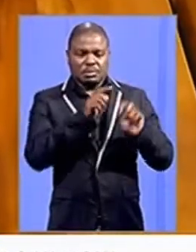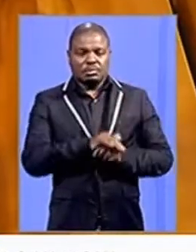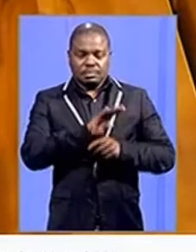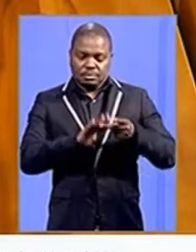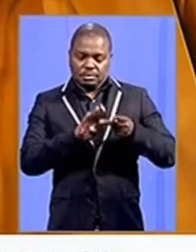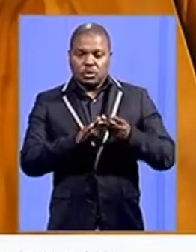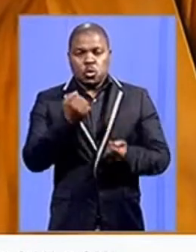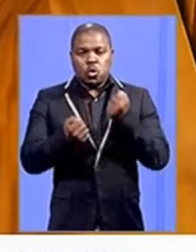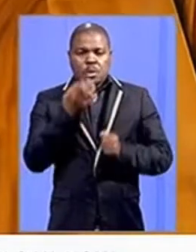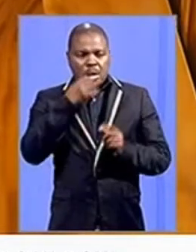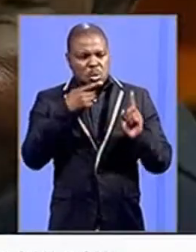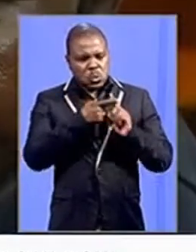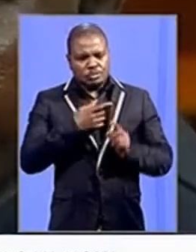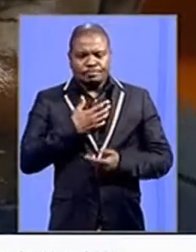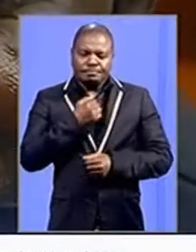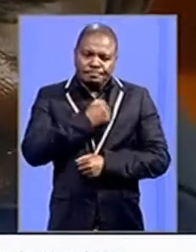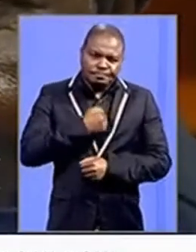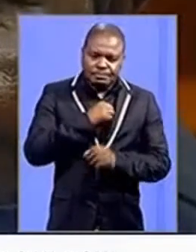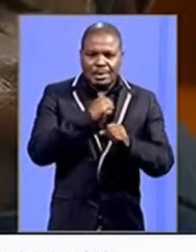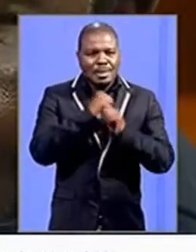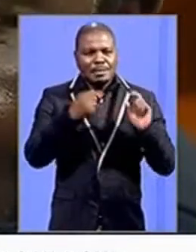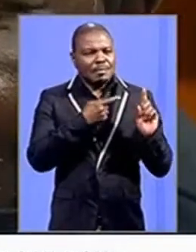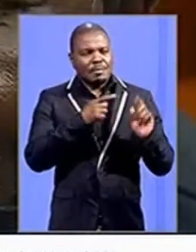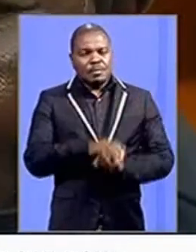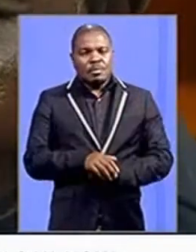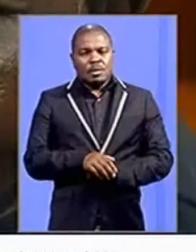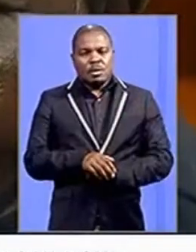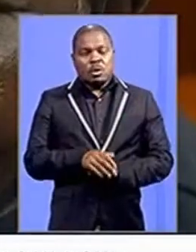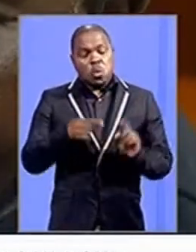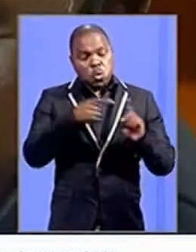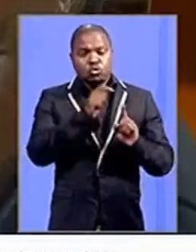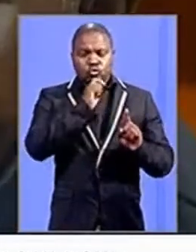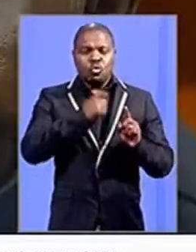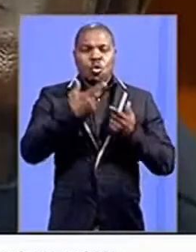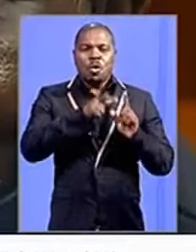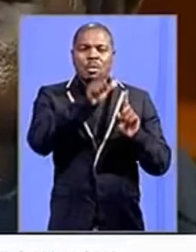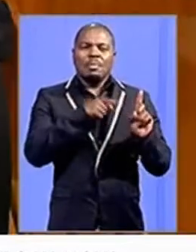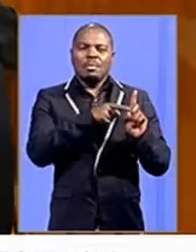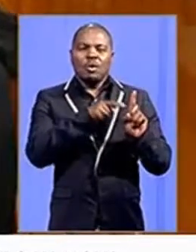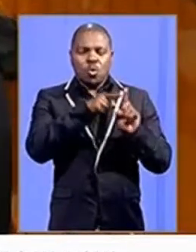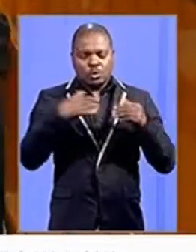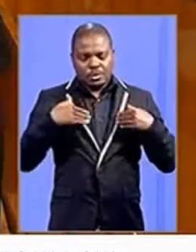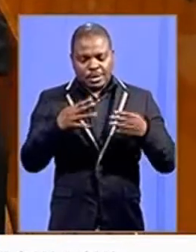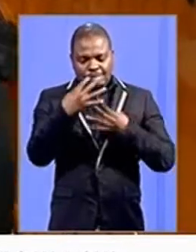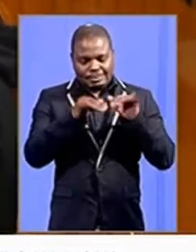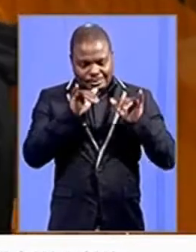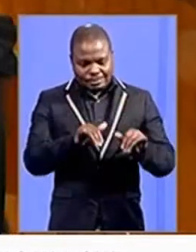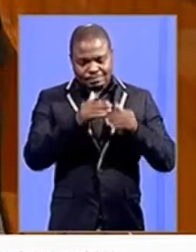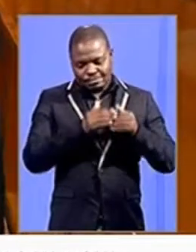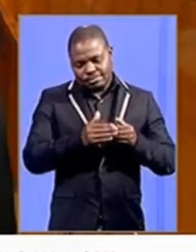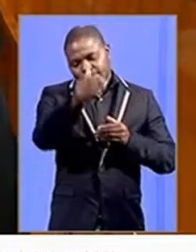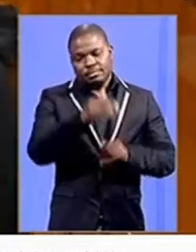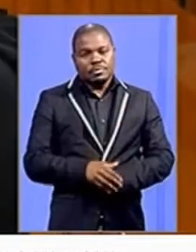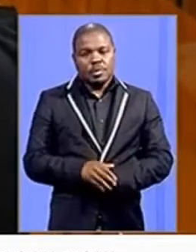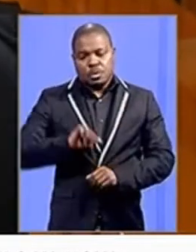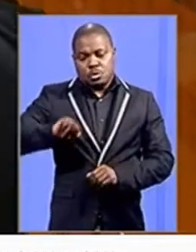ga a bonale a itshola go seo a se dirilego. Ramolao ka mangwalo, Phasha o tla thoma kotlo ya gagwe ka ponyo ya leihlo. Mosadi